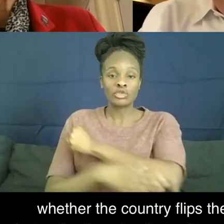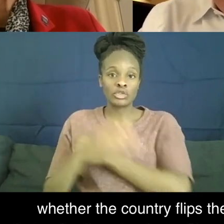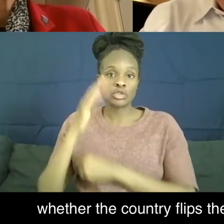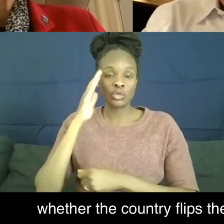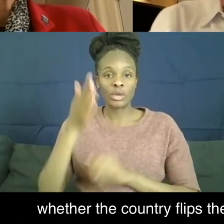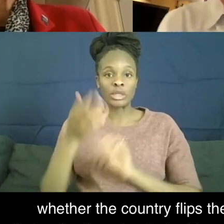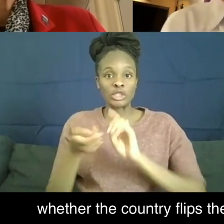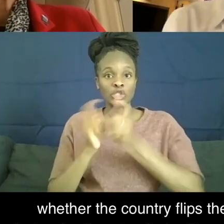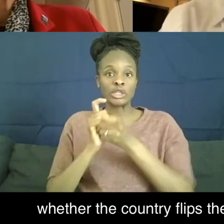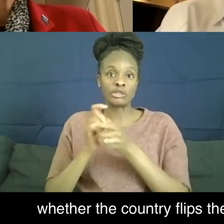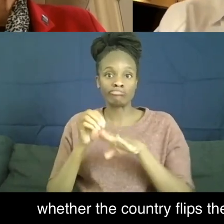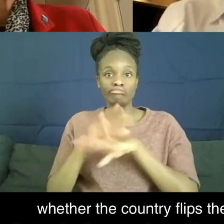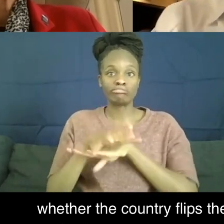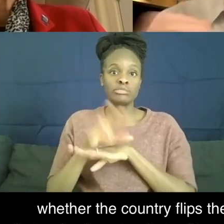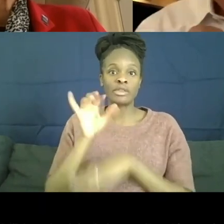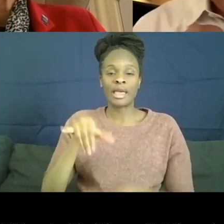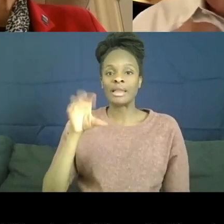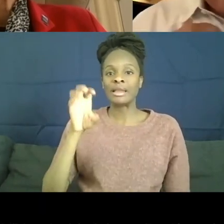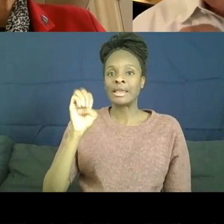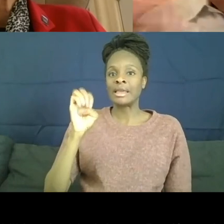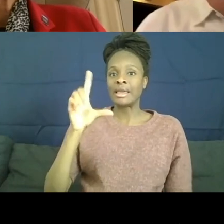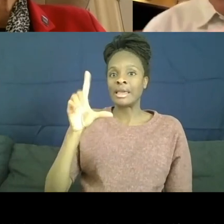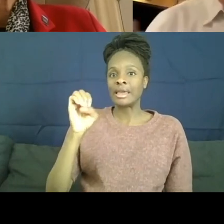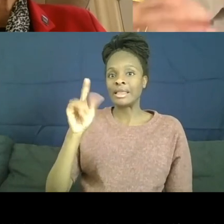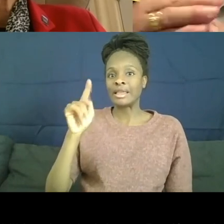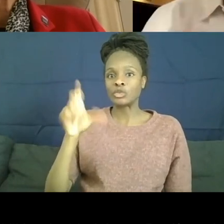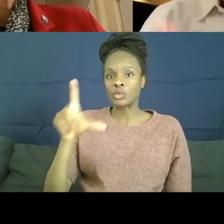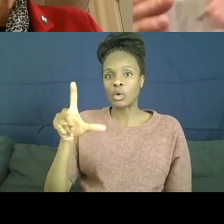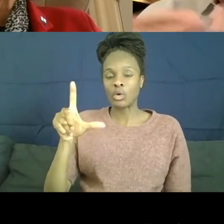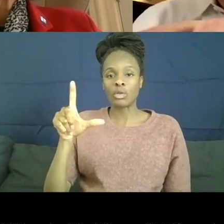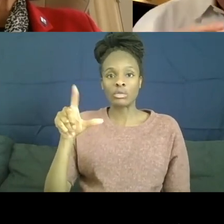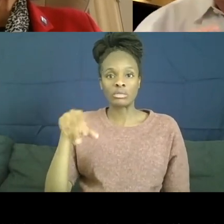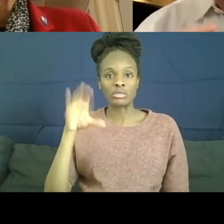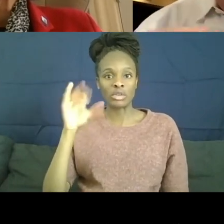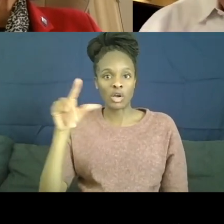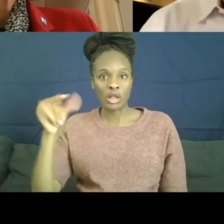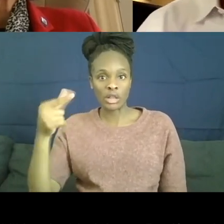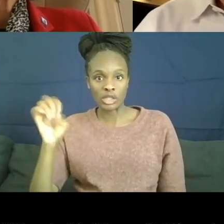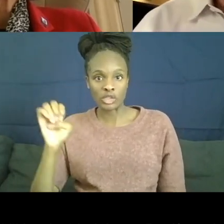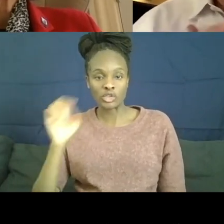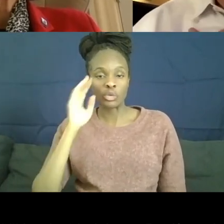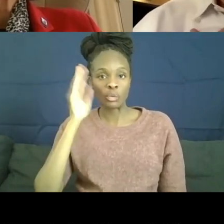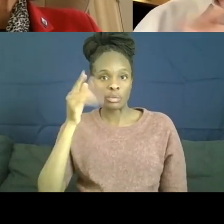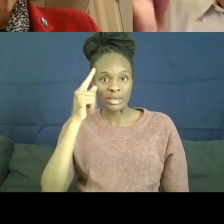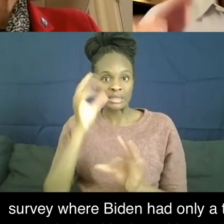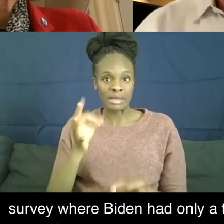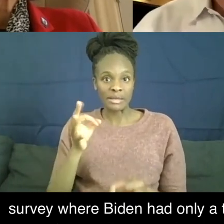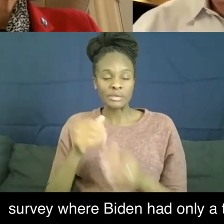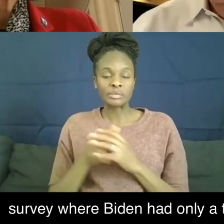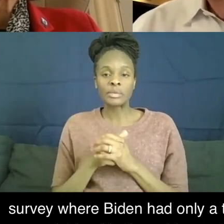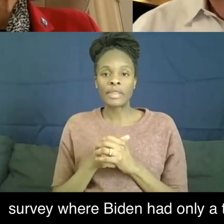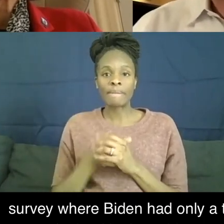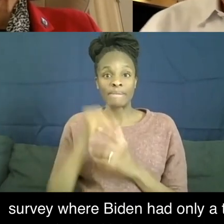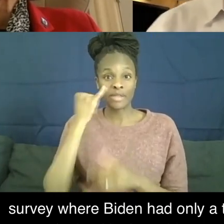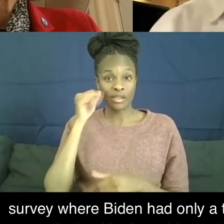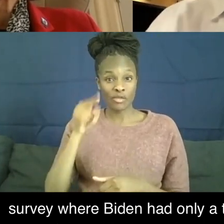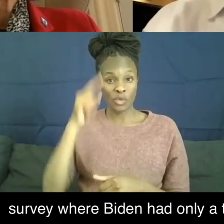um, to elect a, I'm trying to like a Democrat, but the, it'll be decided there. But if you believe this survey,